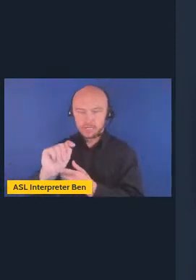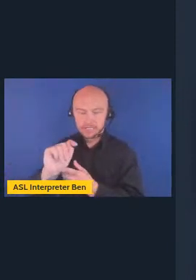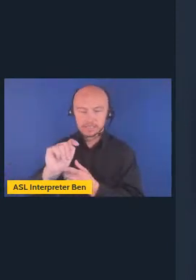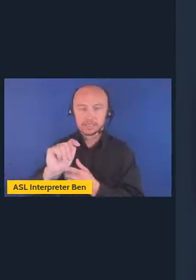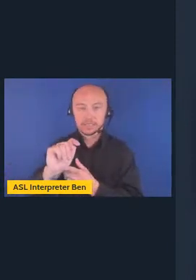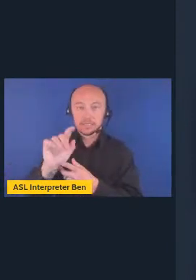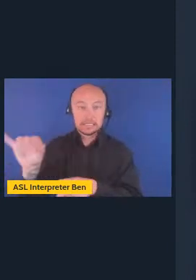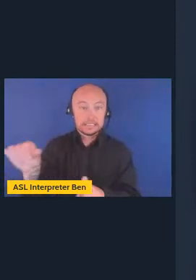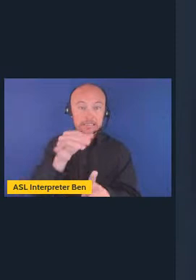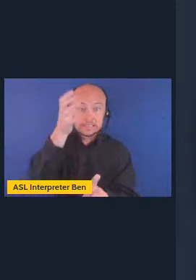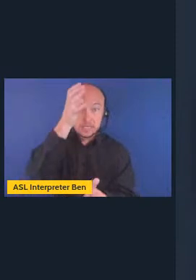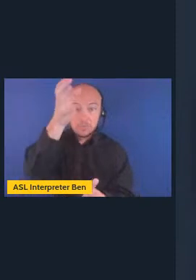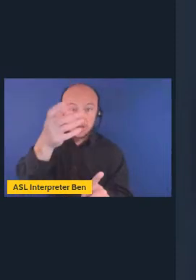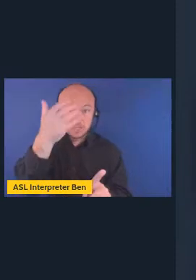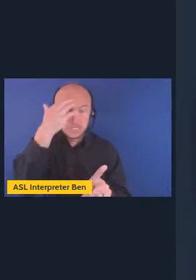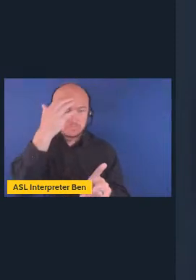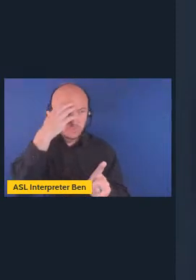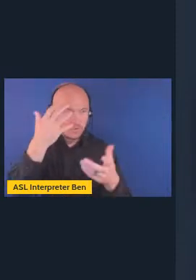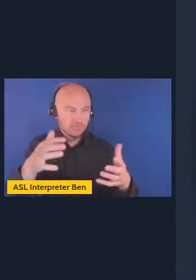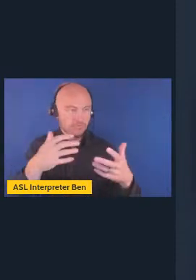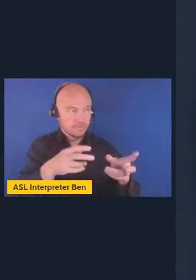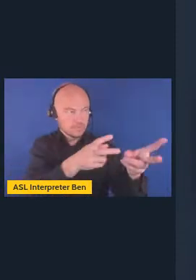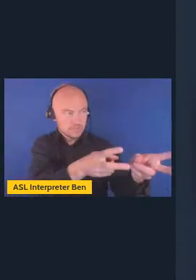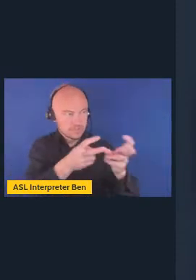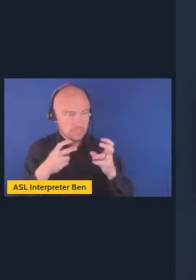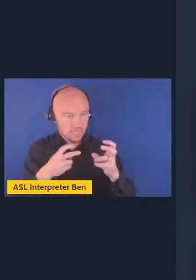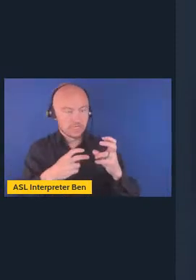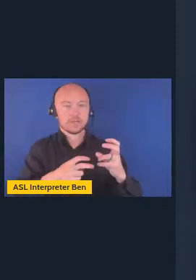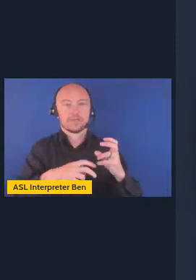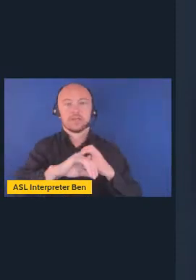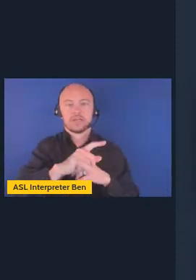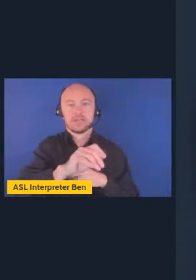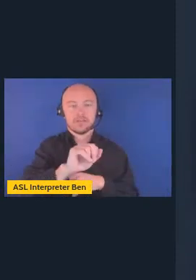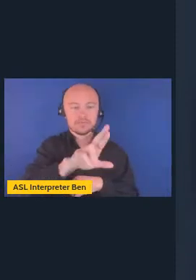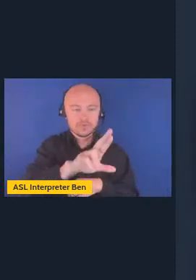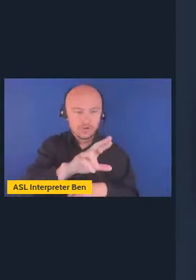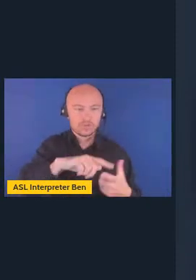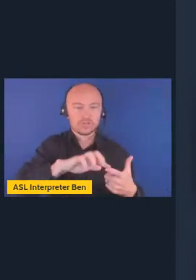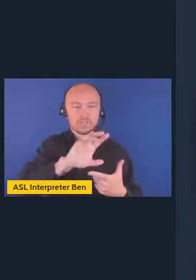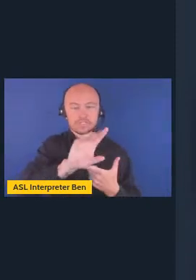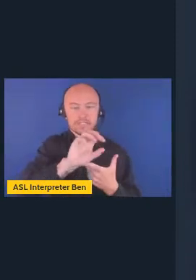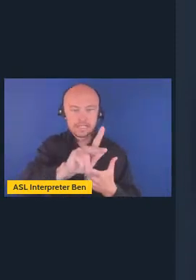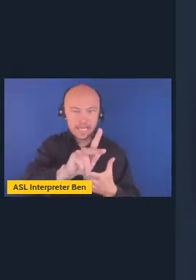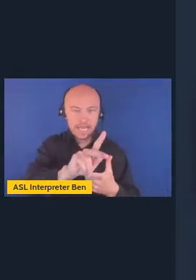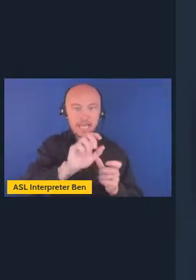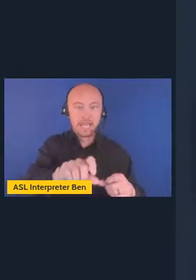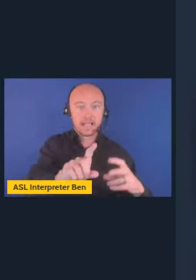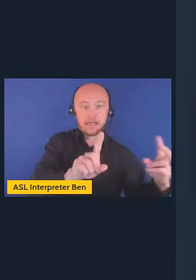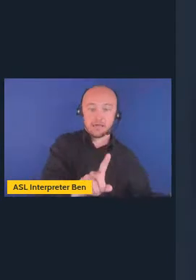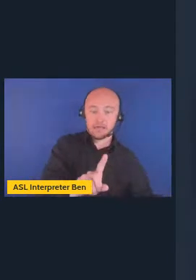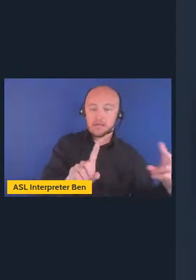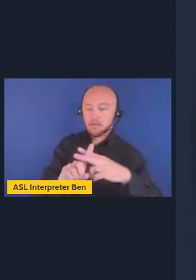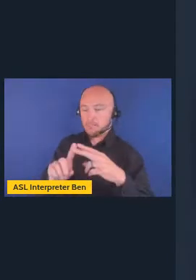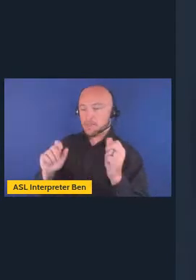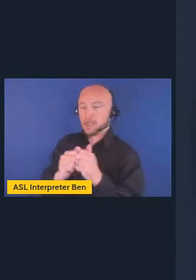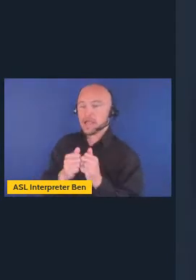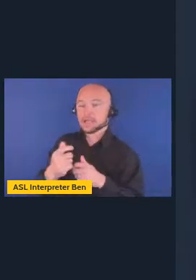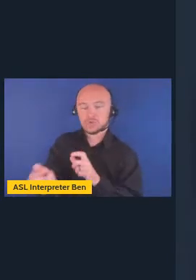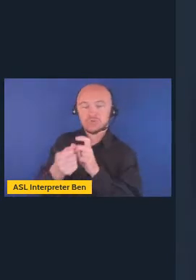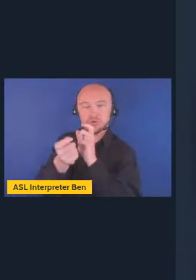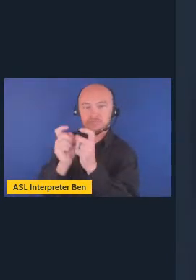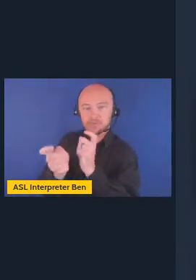same principles that you know and love from infrastructure as code and the AWS CDK and applies them to project